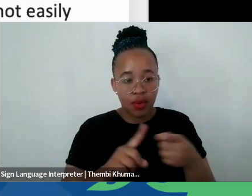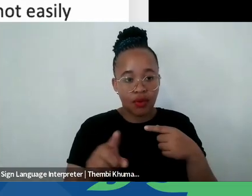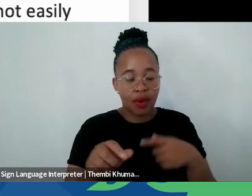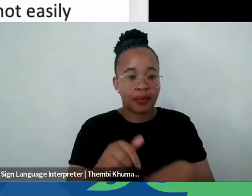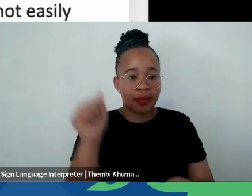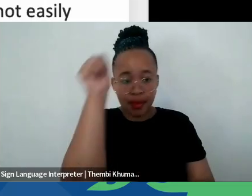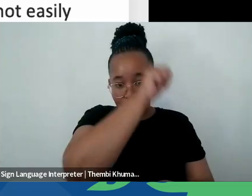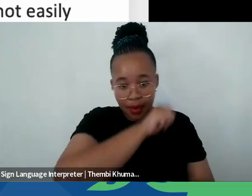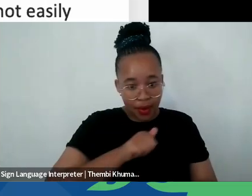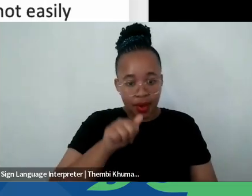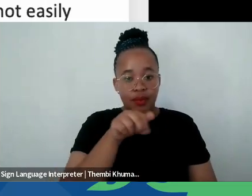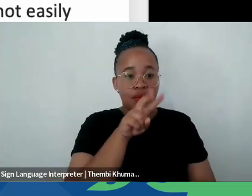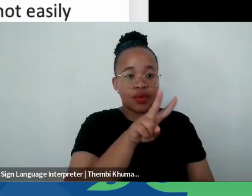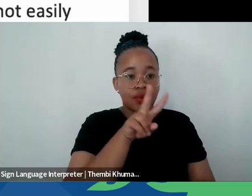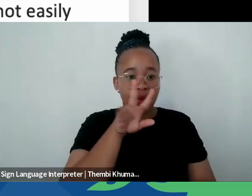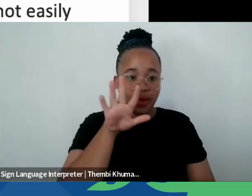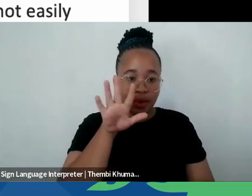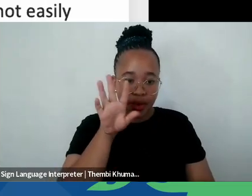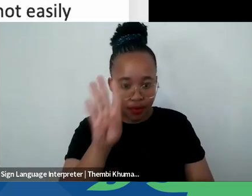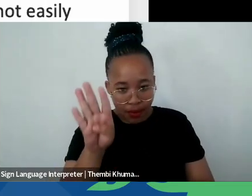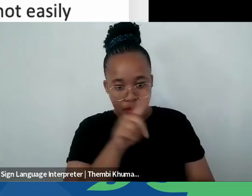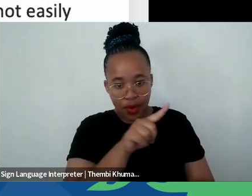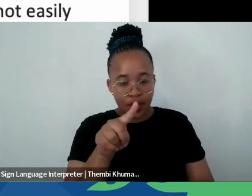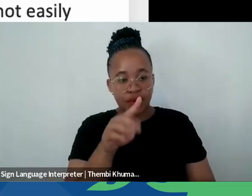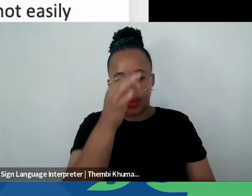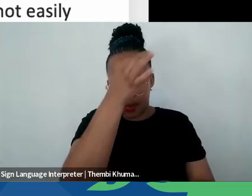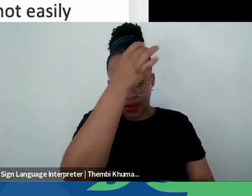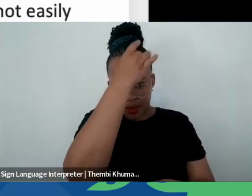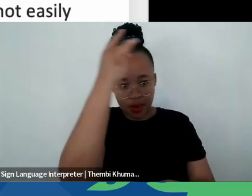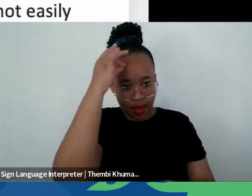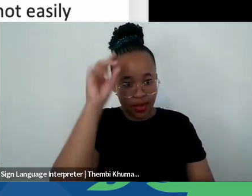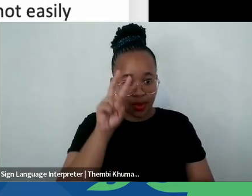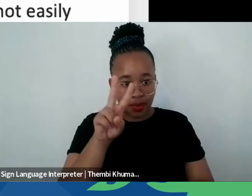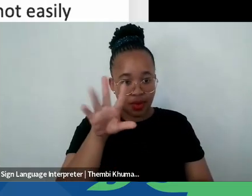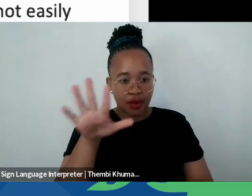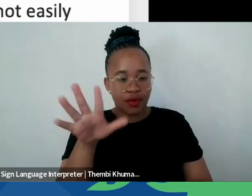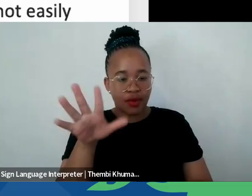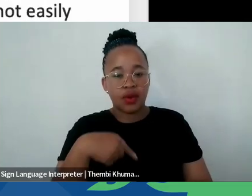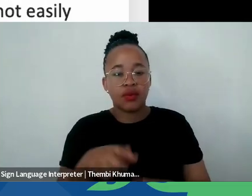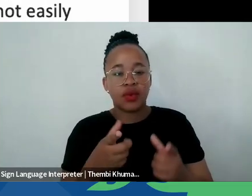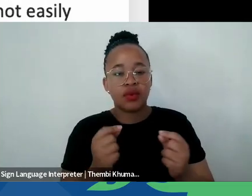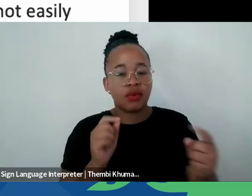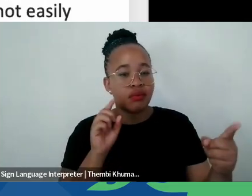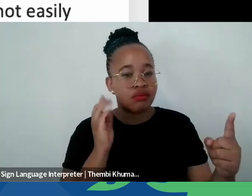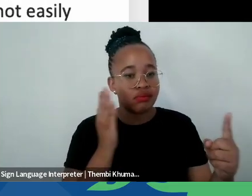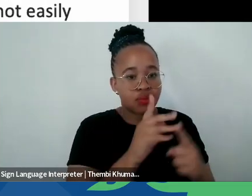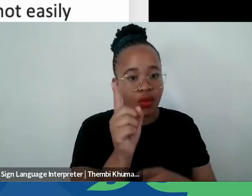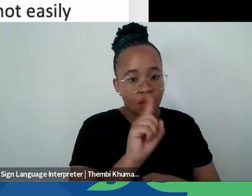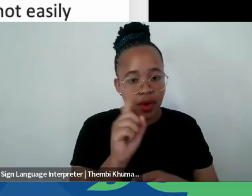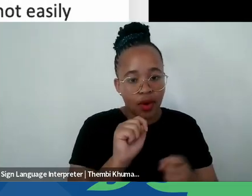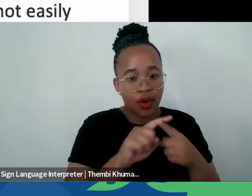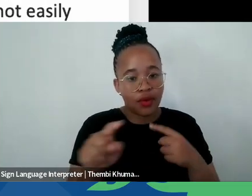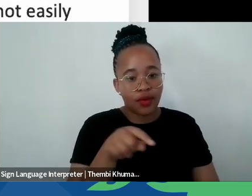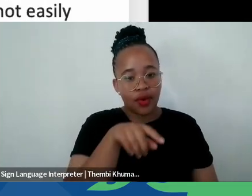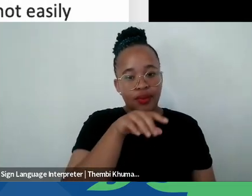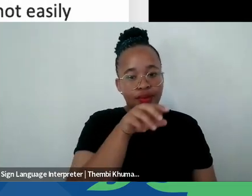March 25, we managed to up the ART retention from 42% to 85%.